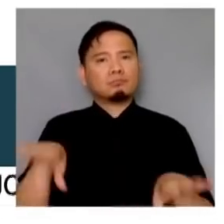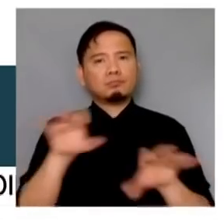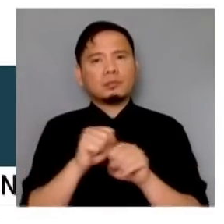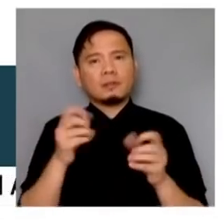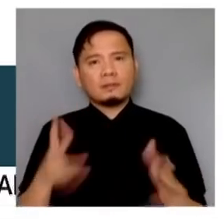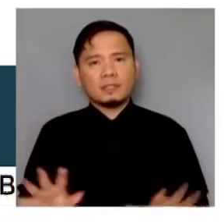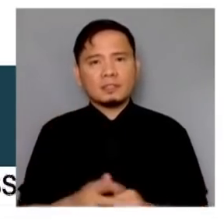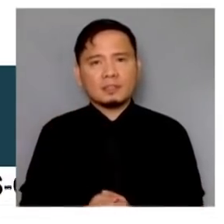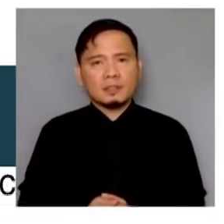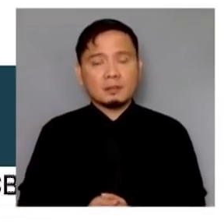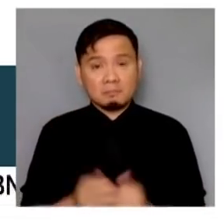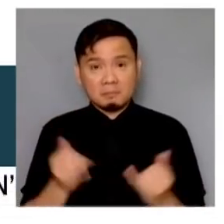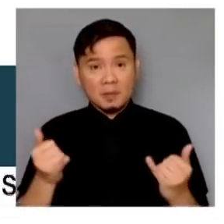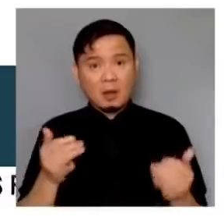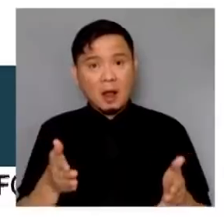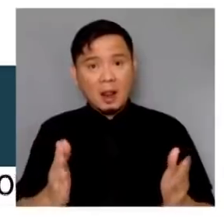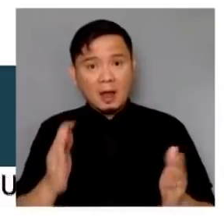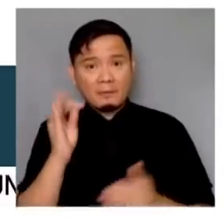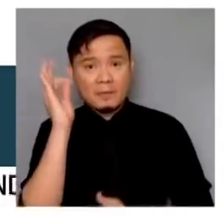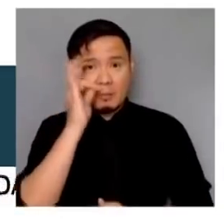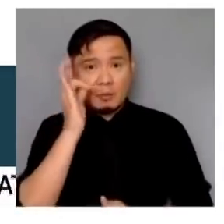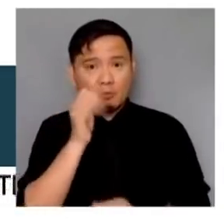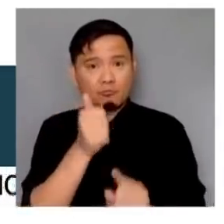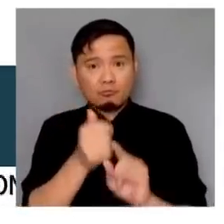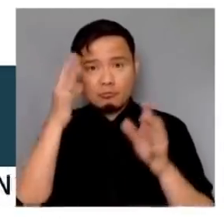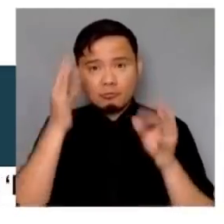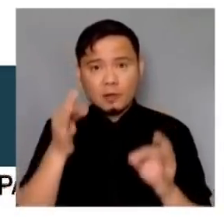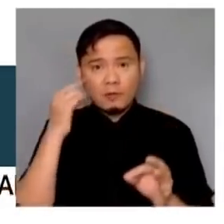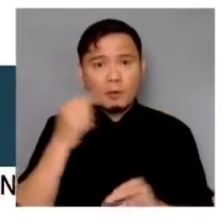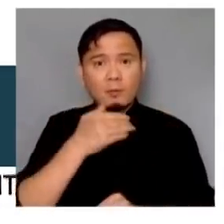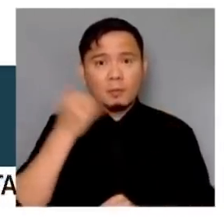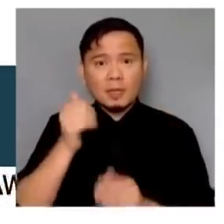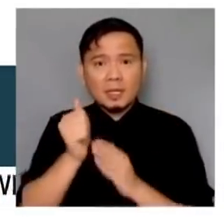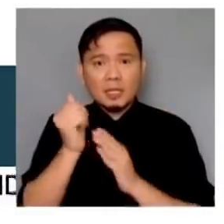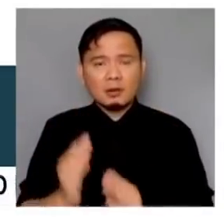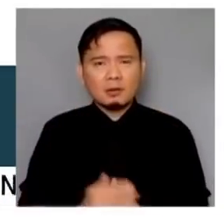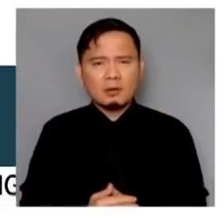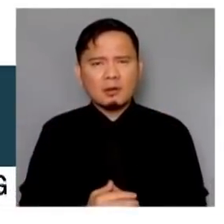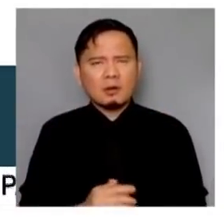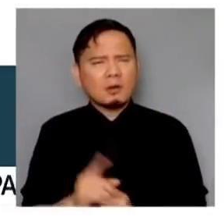best leader for our country for the next 6 years. Anong tampo-tampo po?